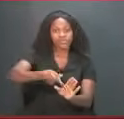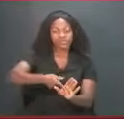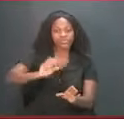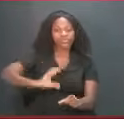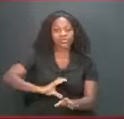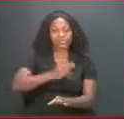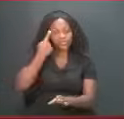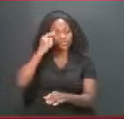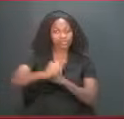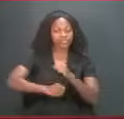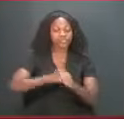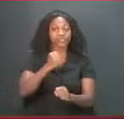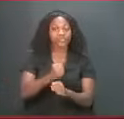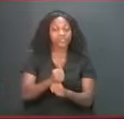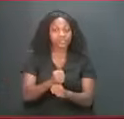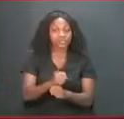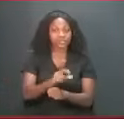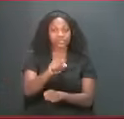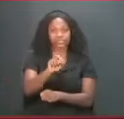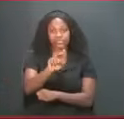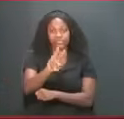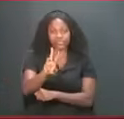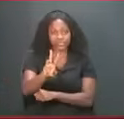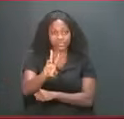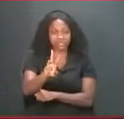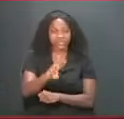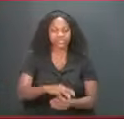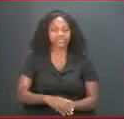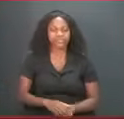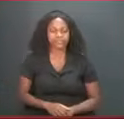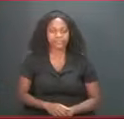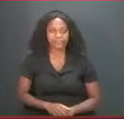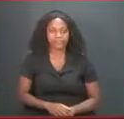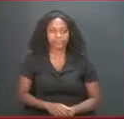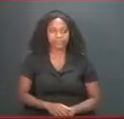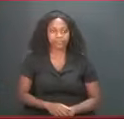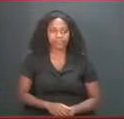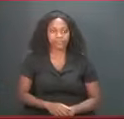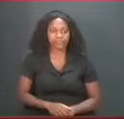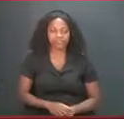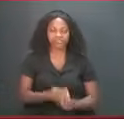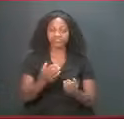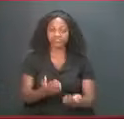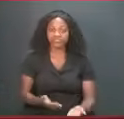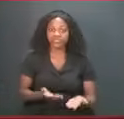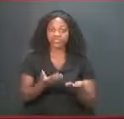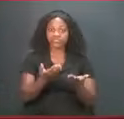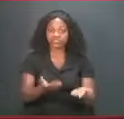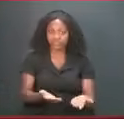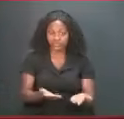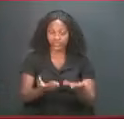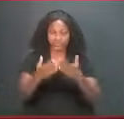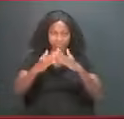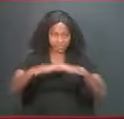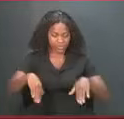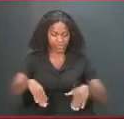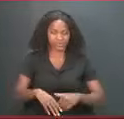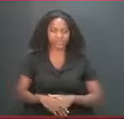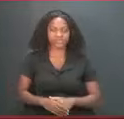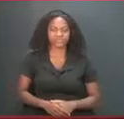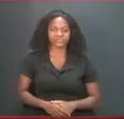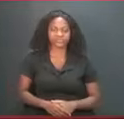for the year 2026 has been presented to the House